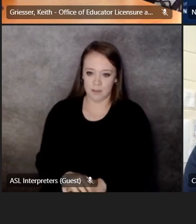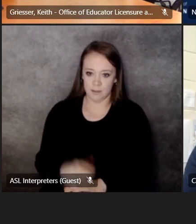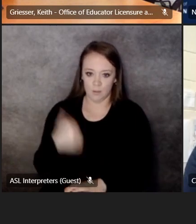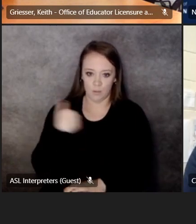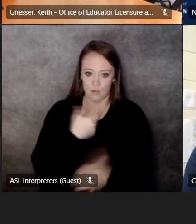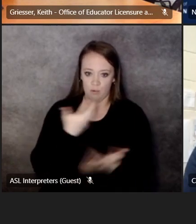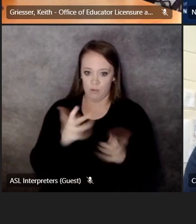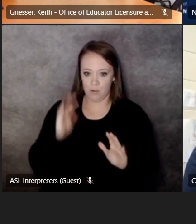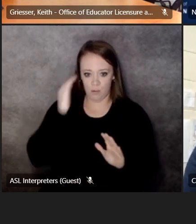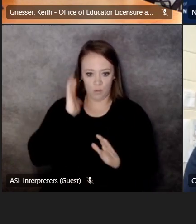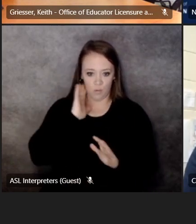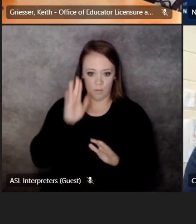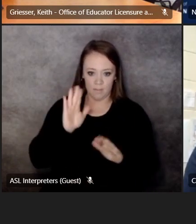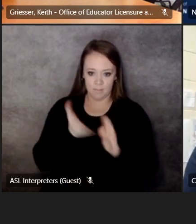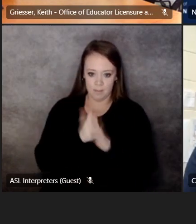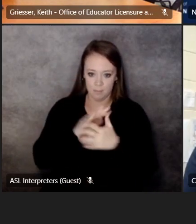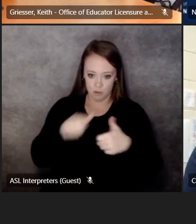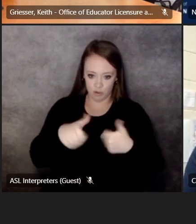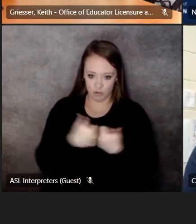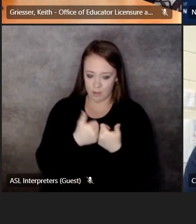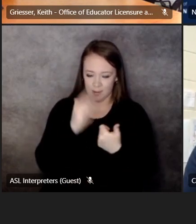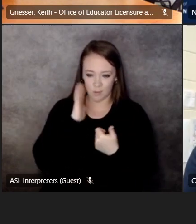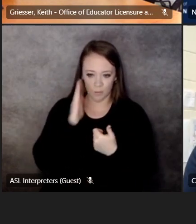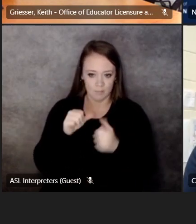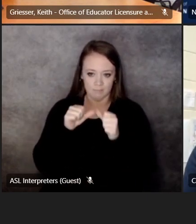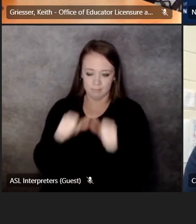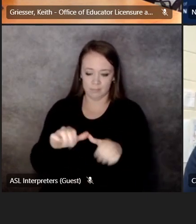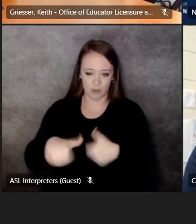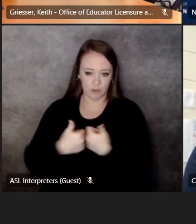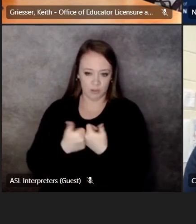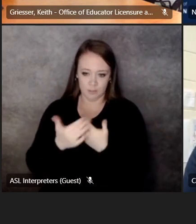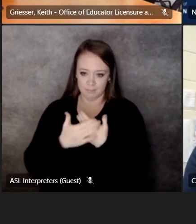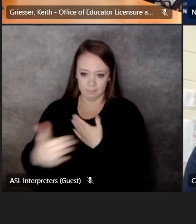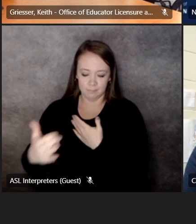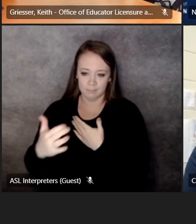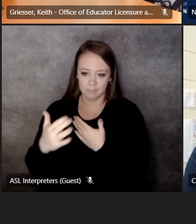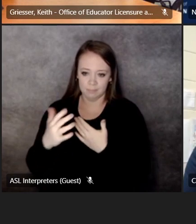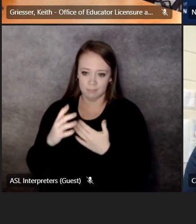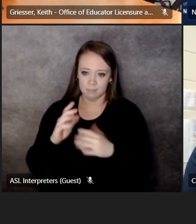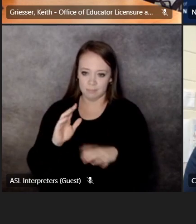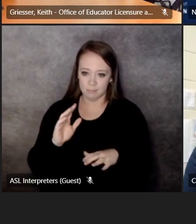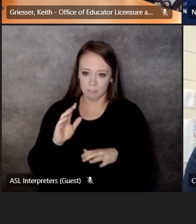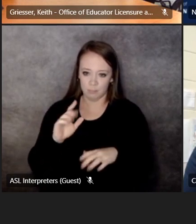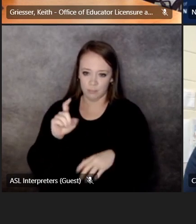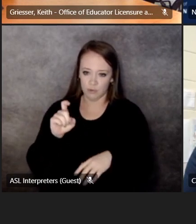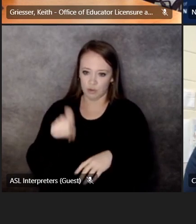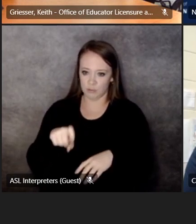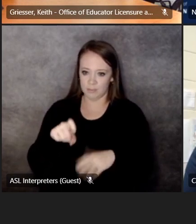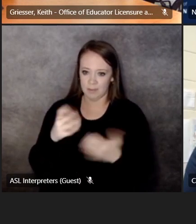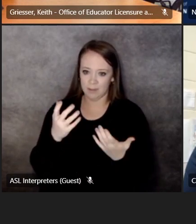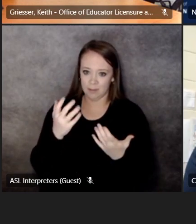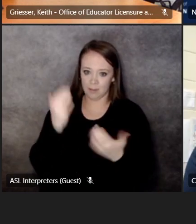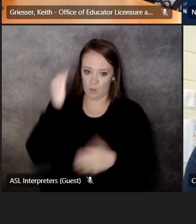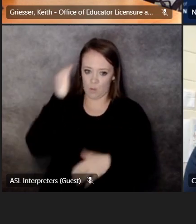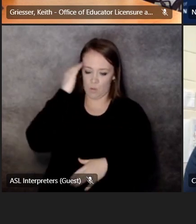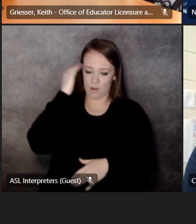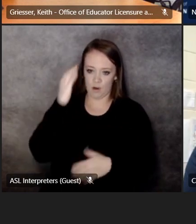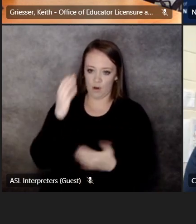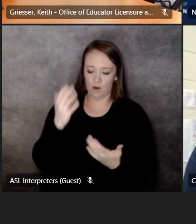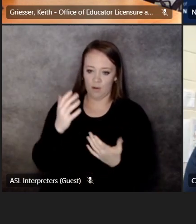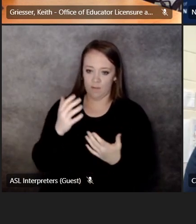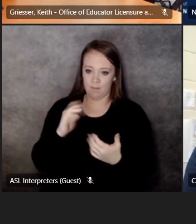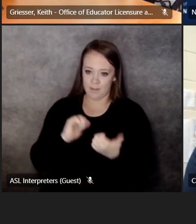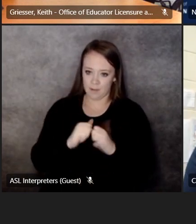going to be a challenge for a while going forward, and we should be clear-eyed about the magnitude of that and how much energy we're going to have to